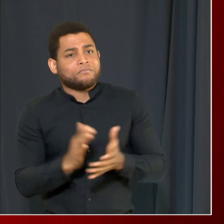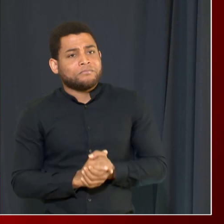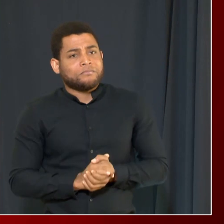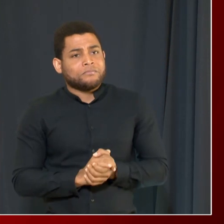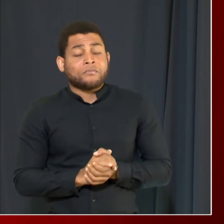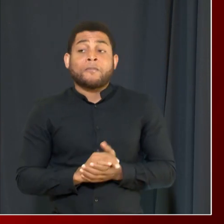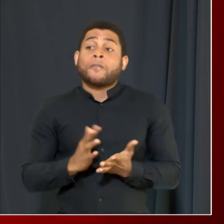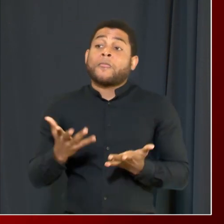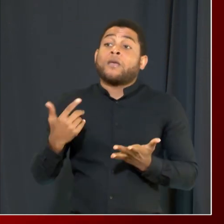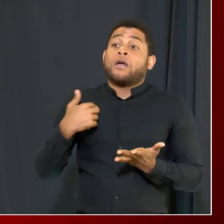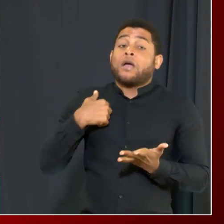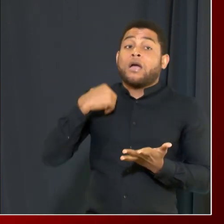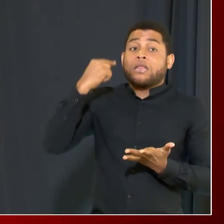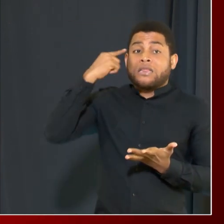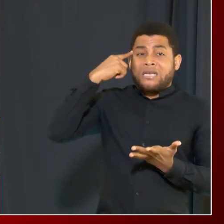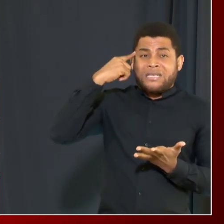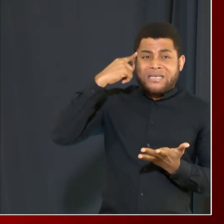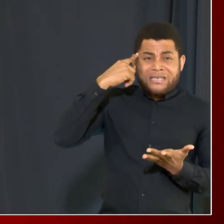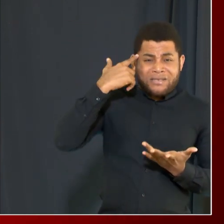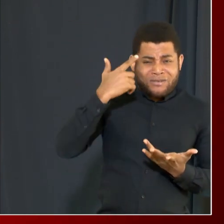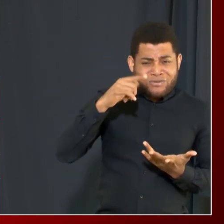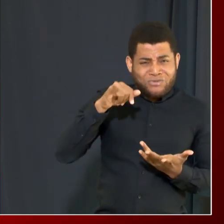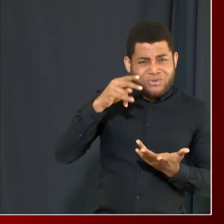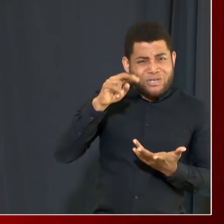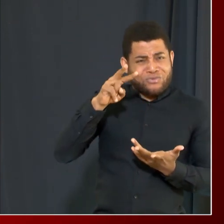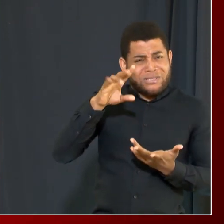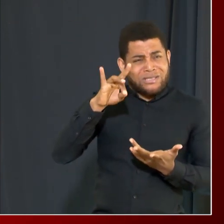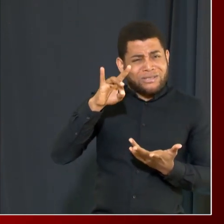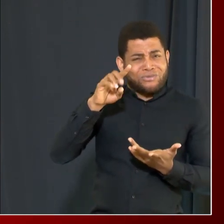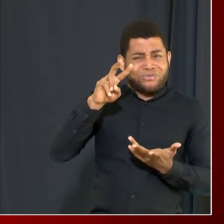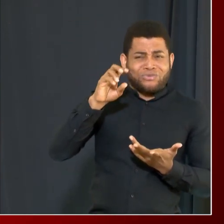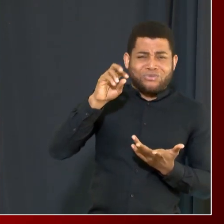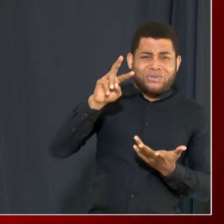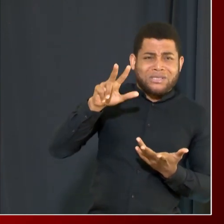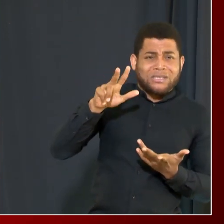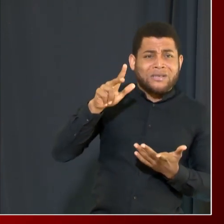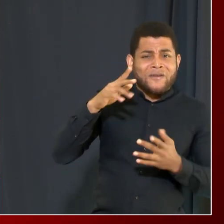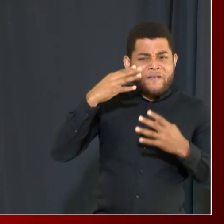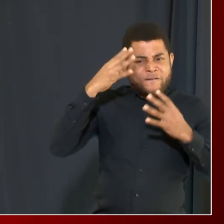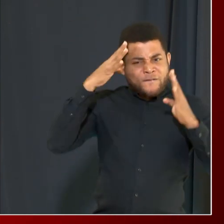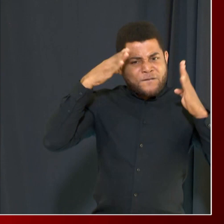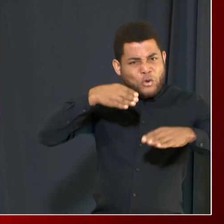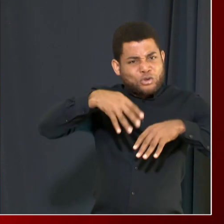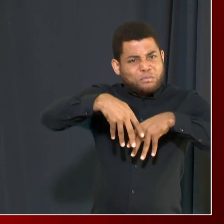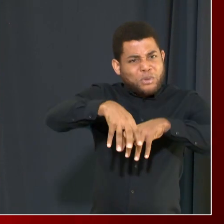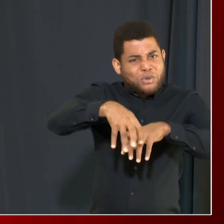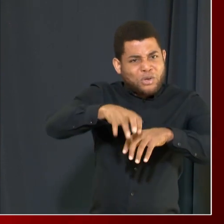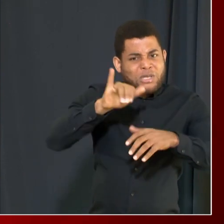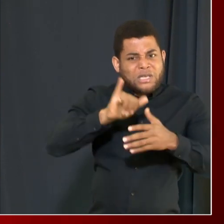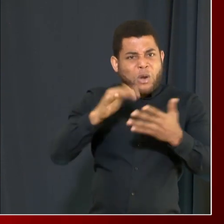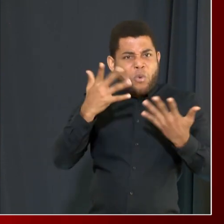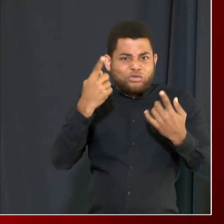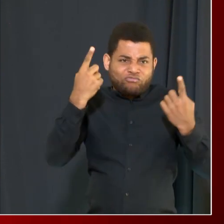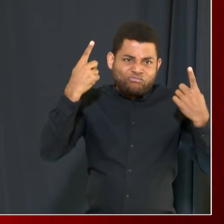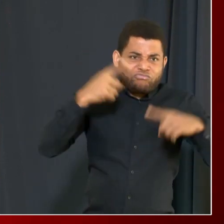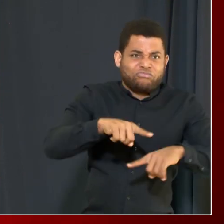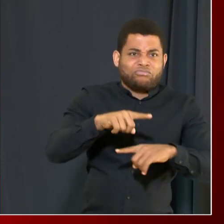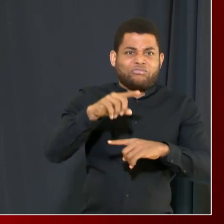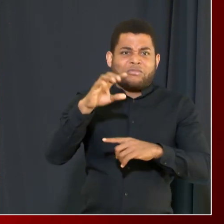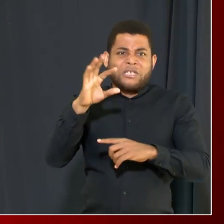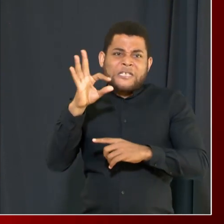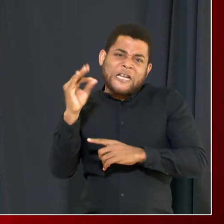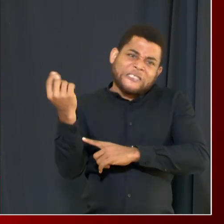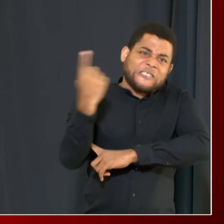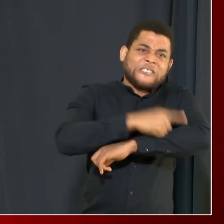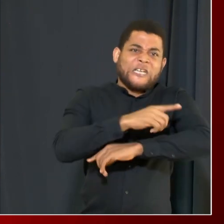28, 2023, the Focus Patrol Initiative was launched. And it was a 90-day initiative where we partnered